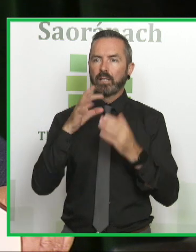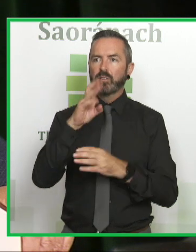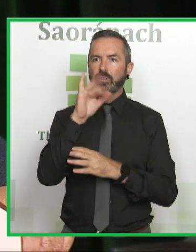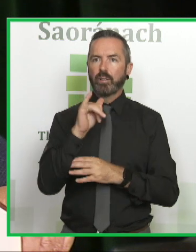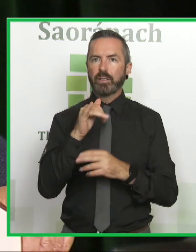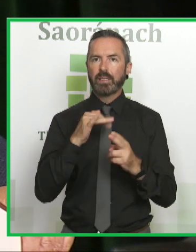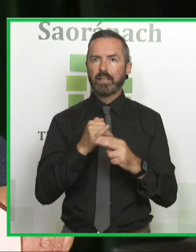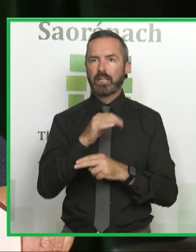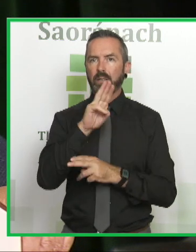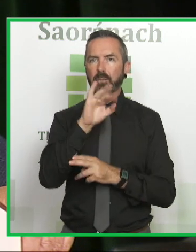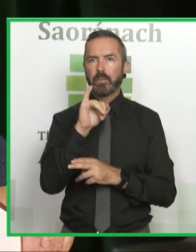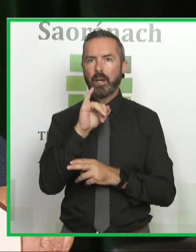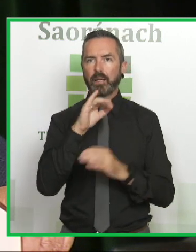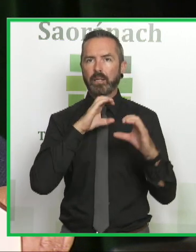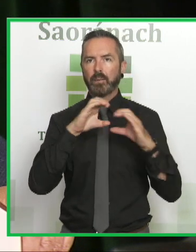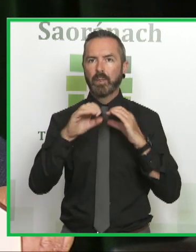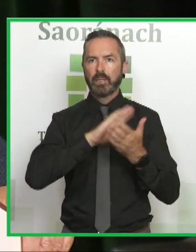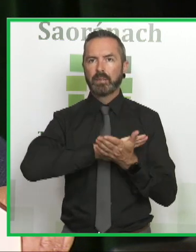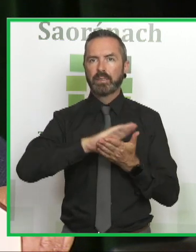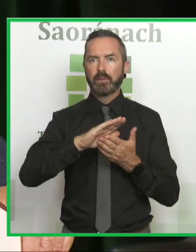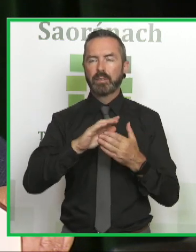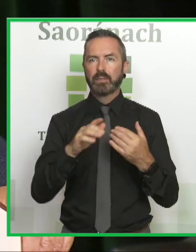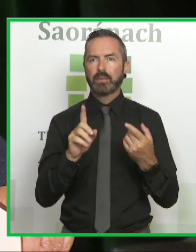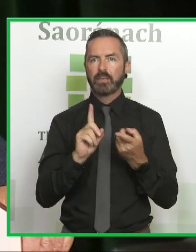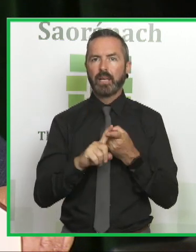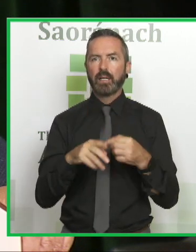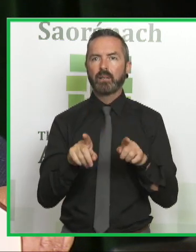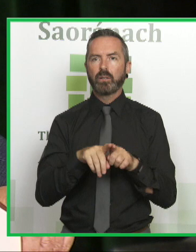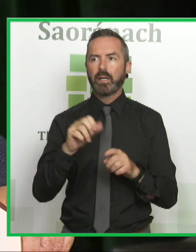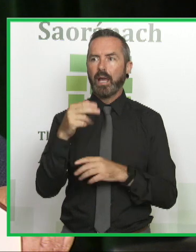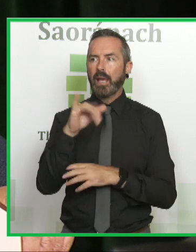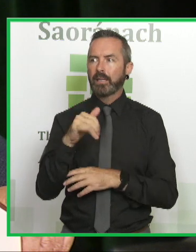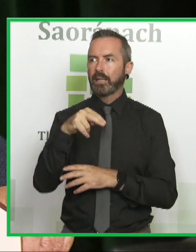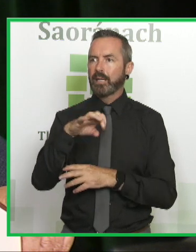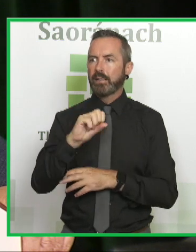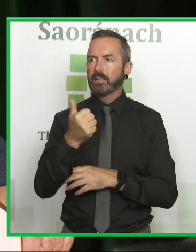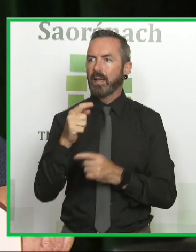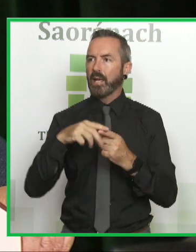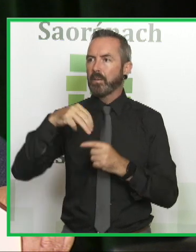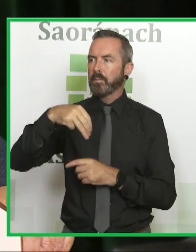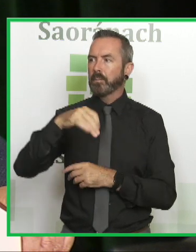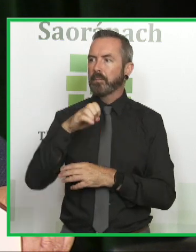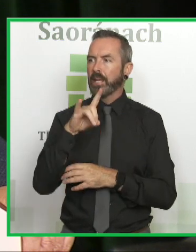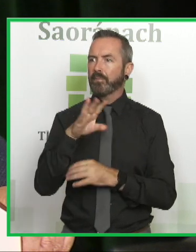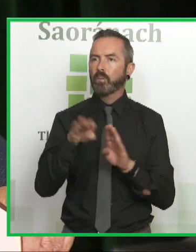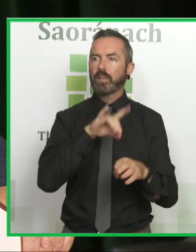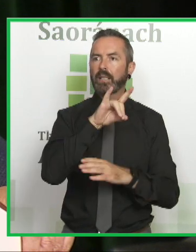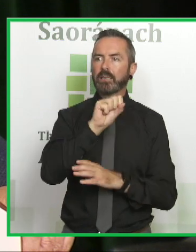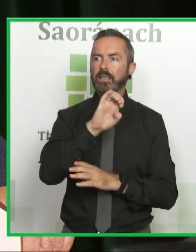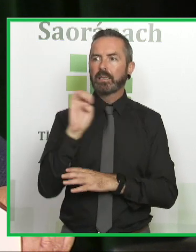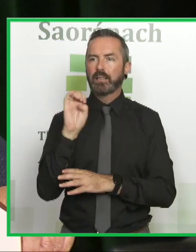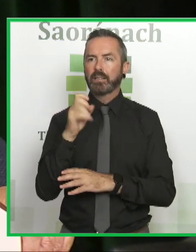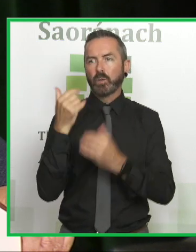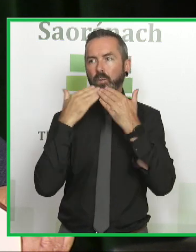Pi Communications, as always, has been seamless. And Anthony, Nessa and Maeve, who are the HSE, working with us